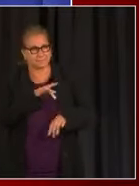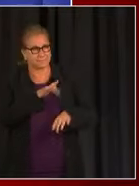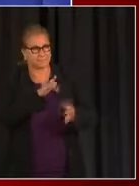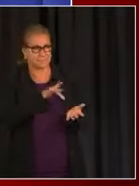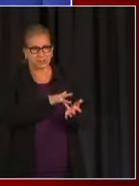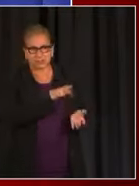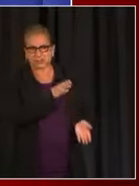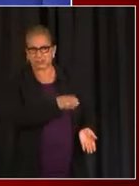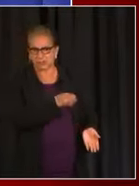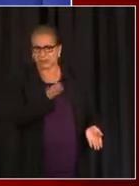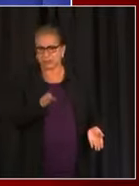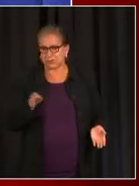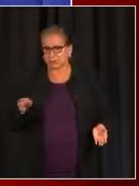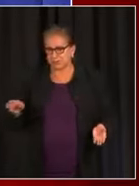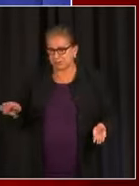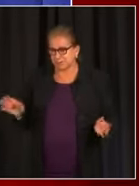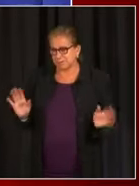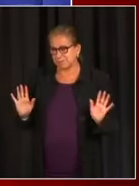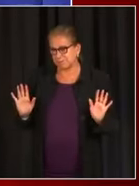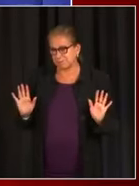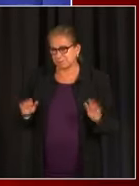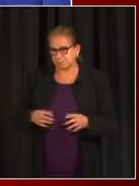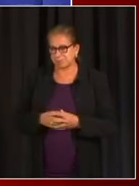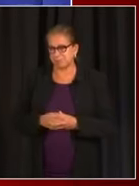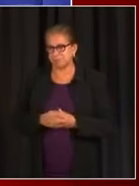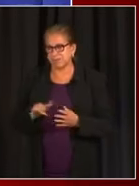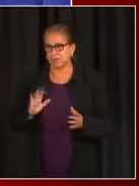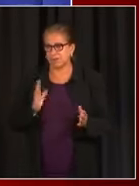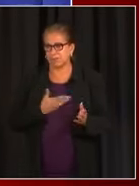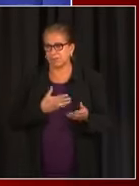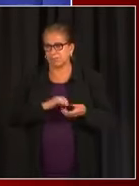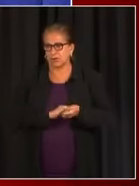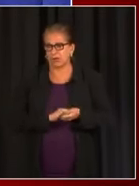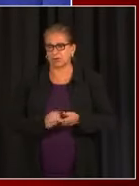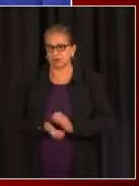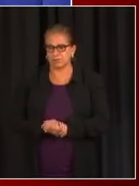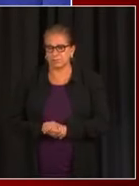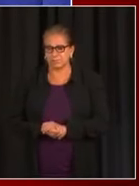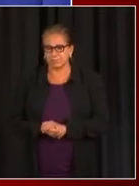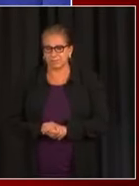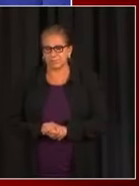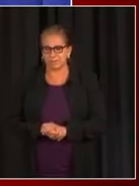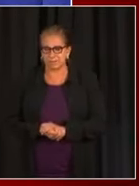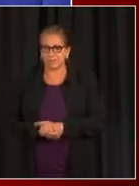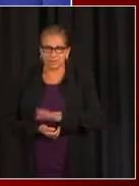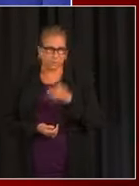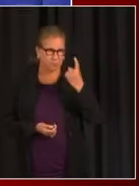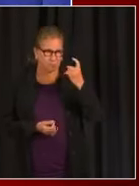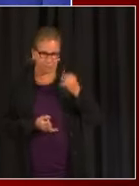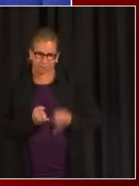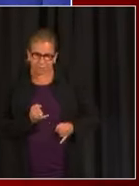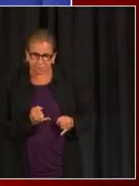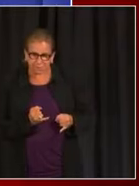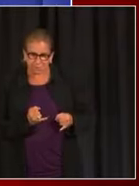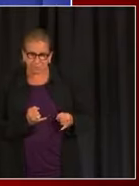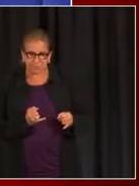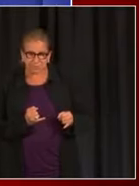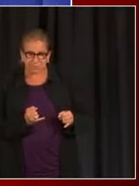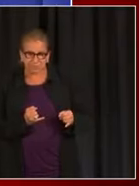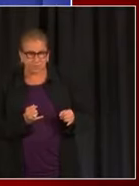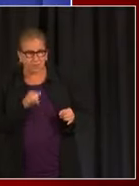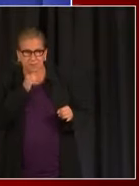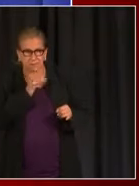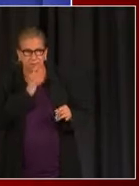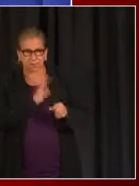National will be offering vaccines through the youth-focused initiative. Got it. Can I ask on an unrelated health question, not coronavirus?